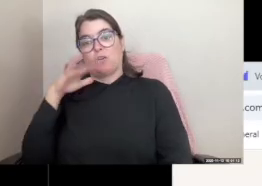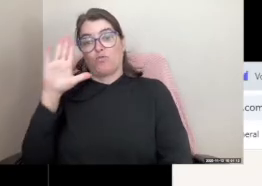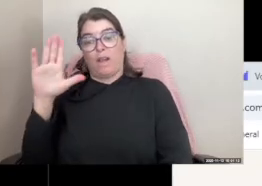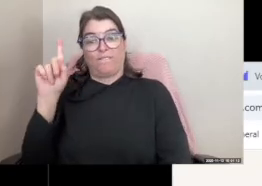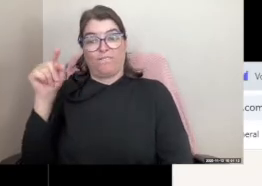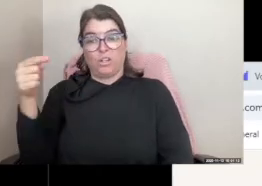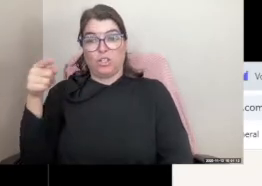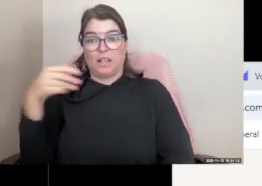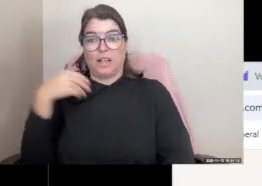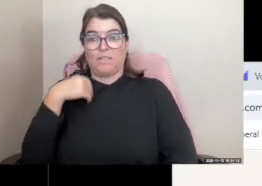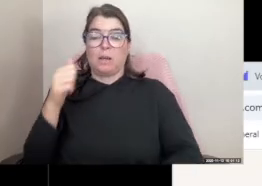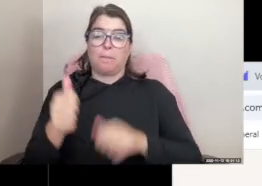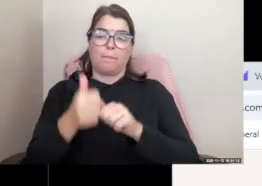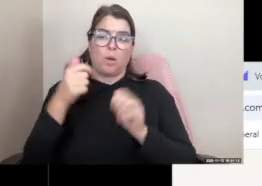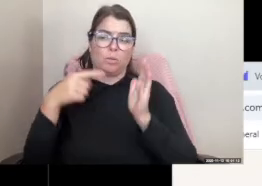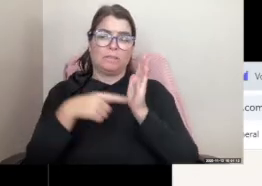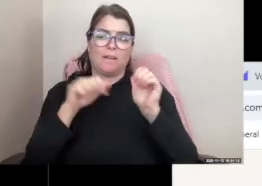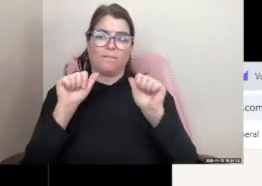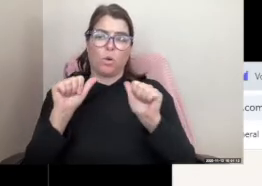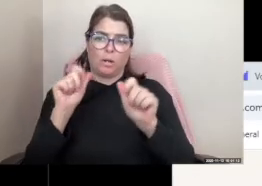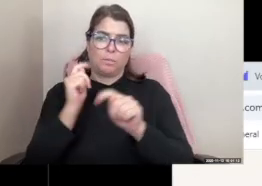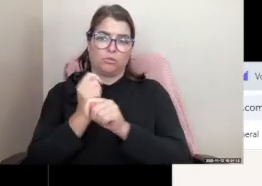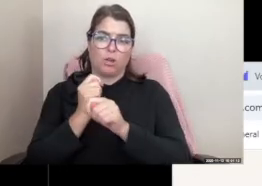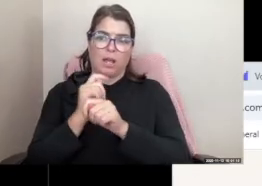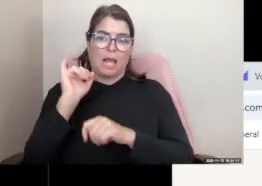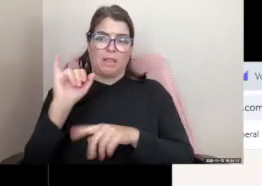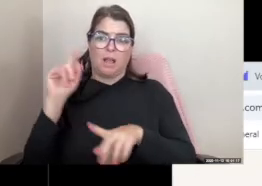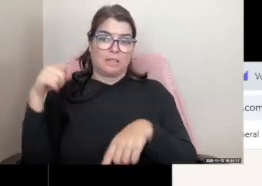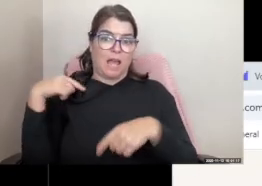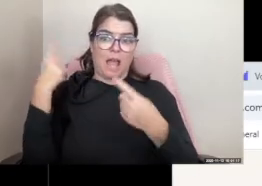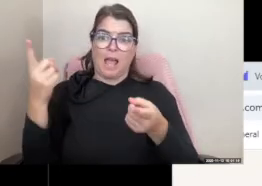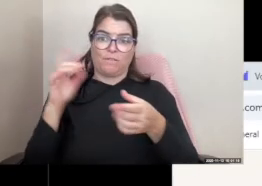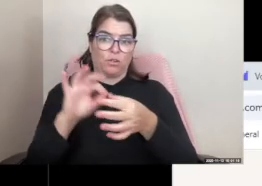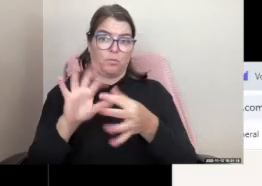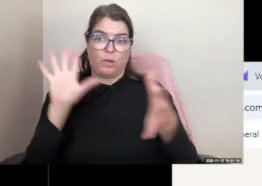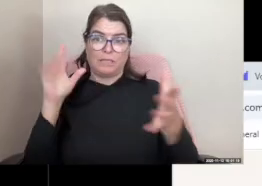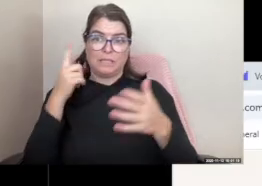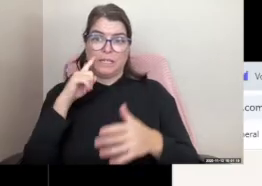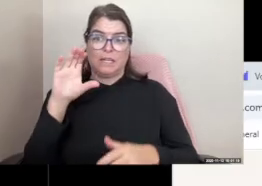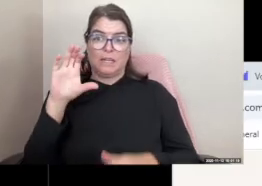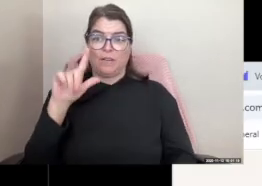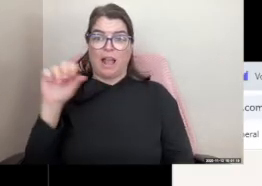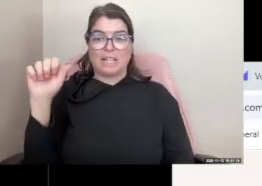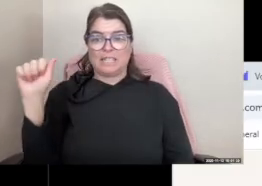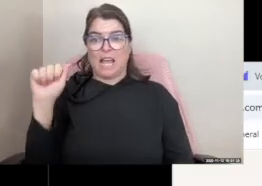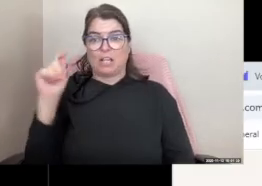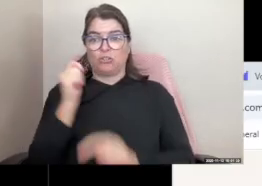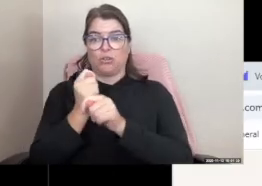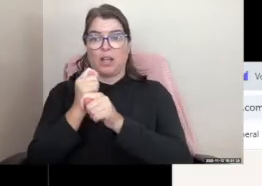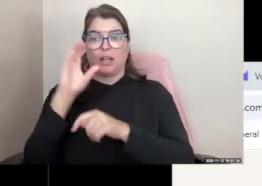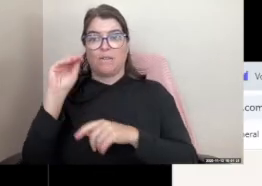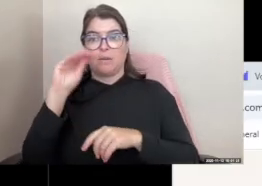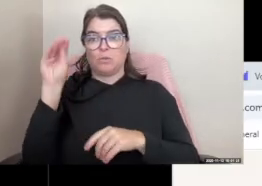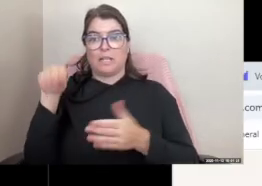experiences being handheld. We have to hold all of ourselves responsible to how we're going to keep them reliably on the